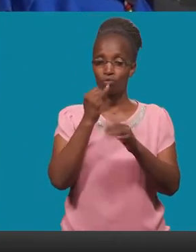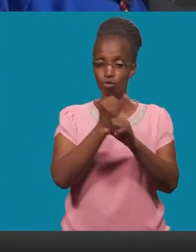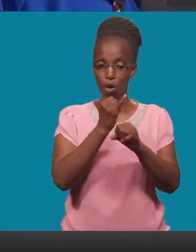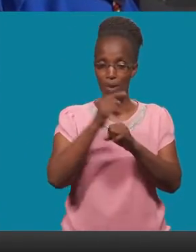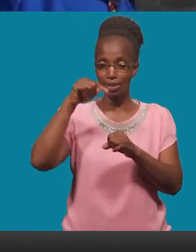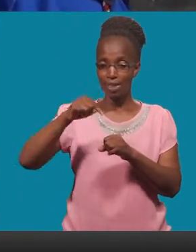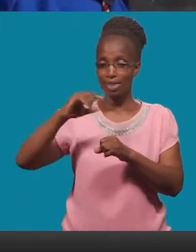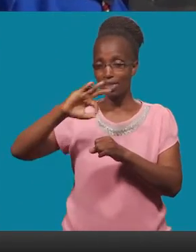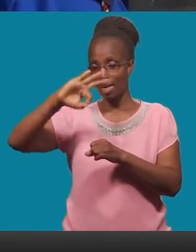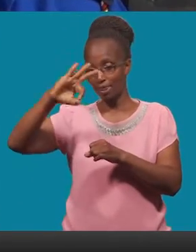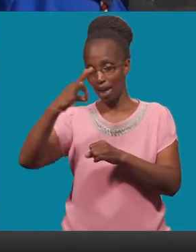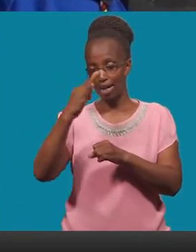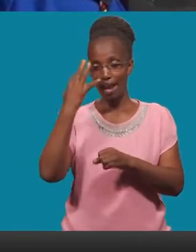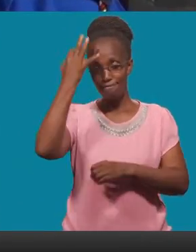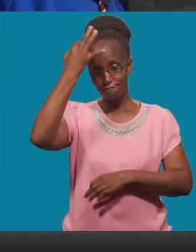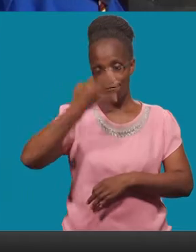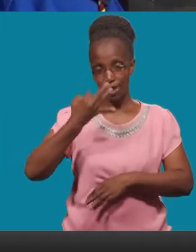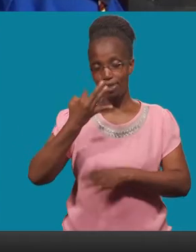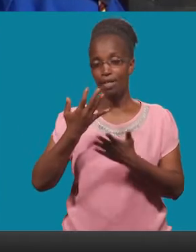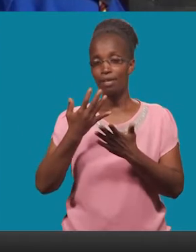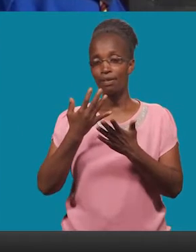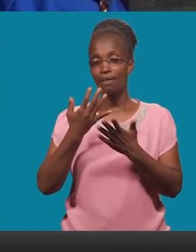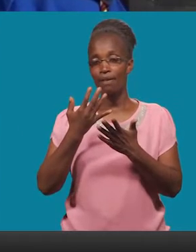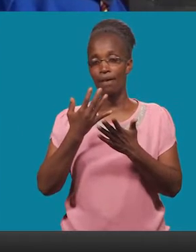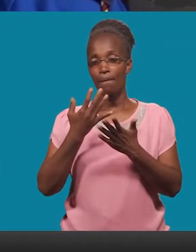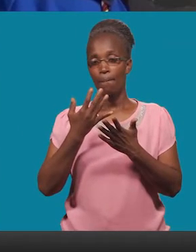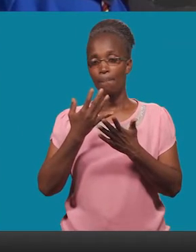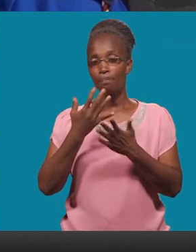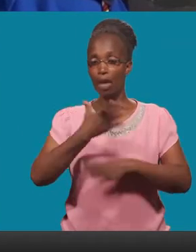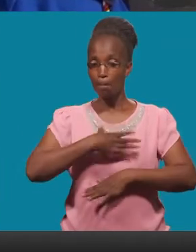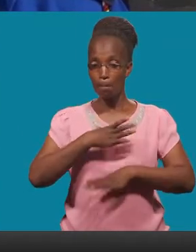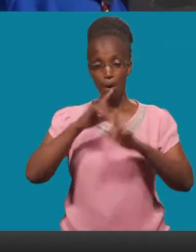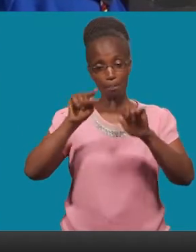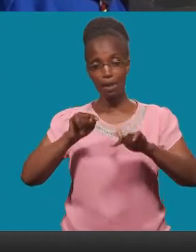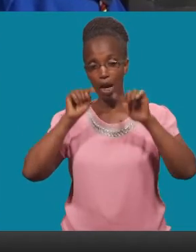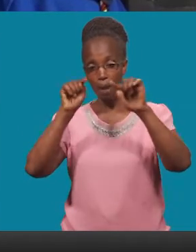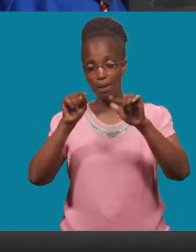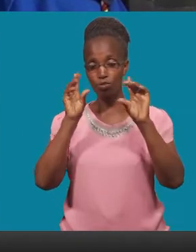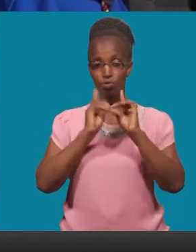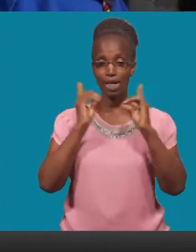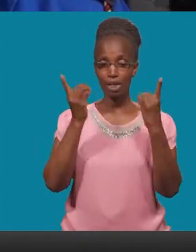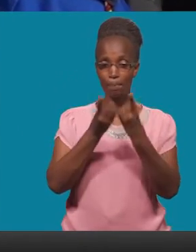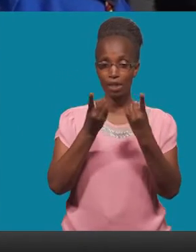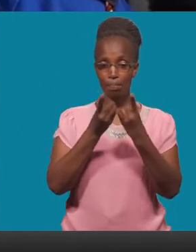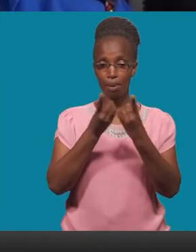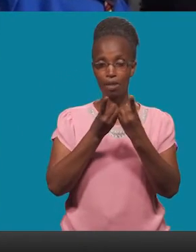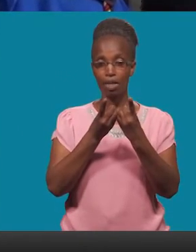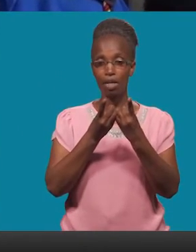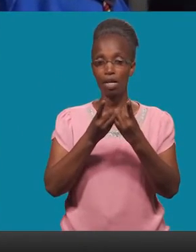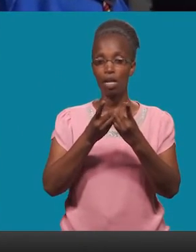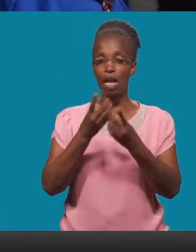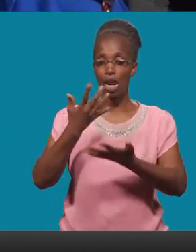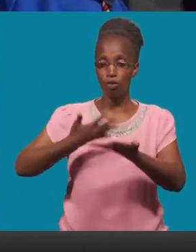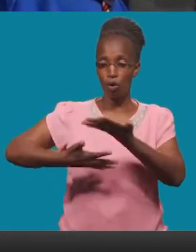now we are starting phase three. So the funds for paying the workers have become through our department, and in collaboration with